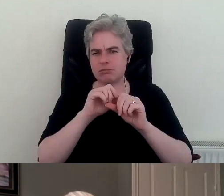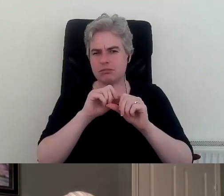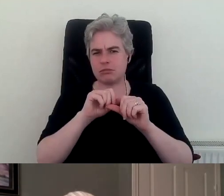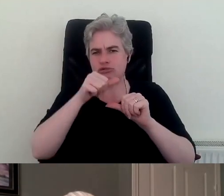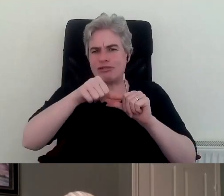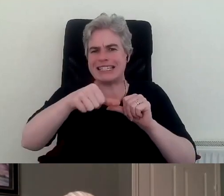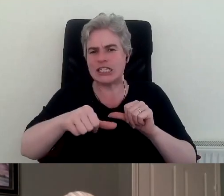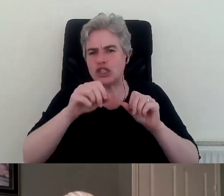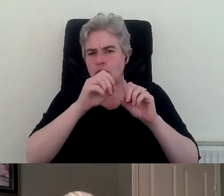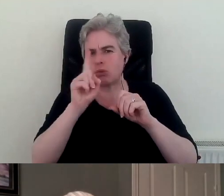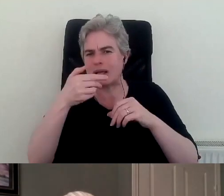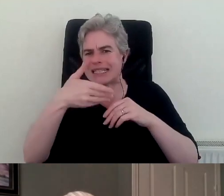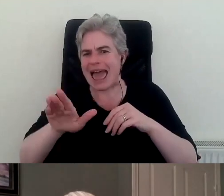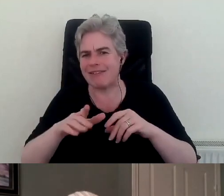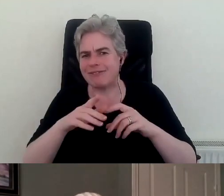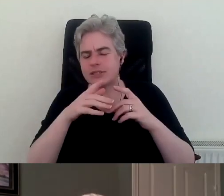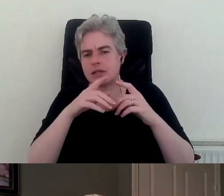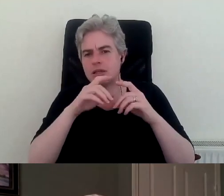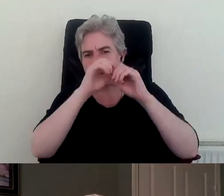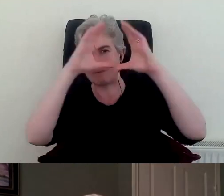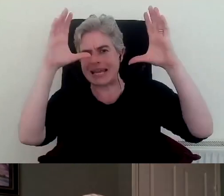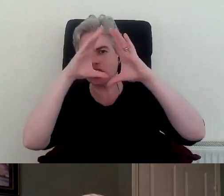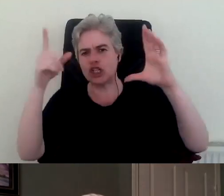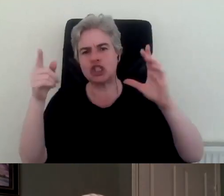and you defined